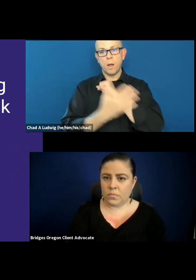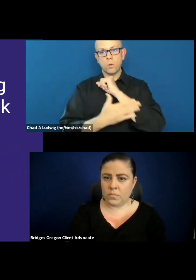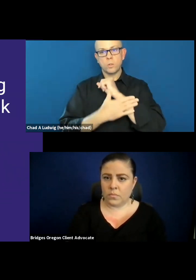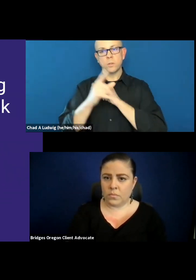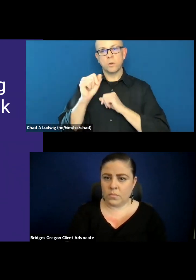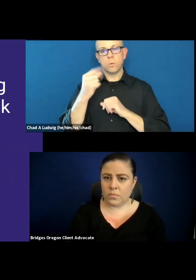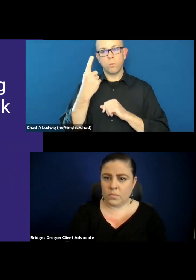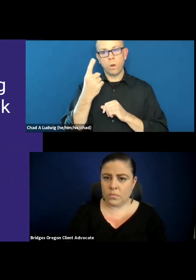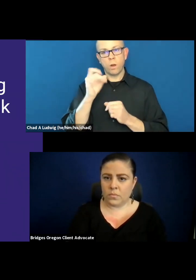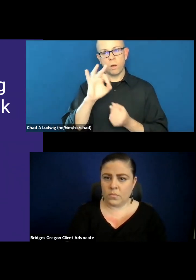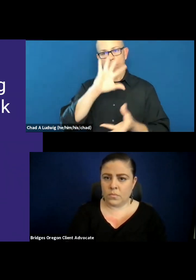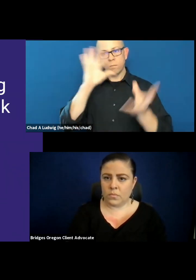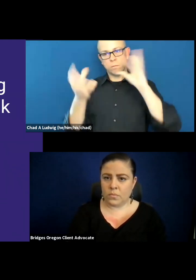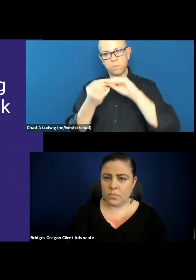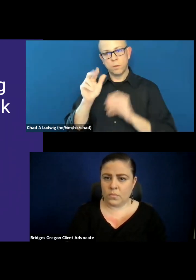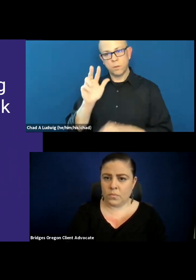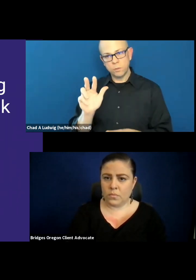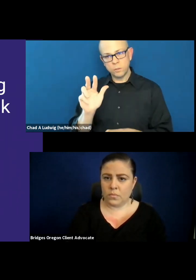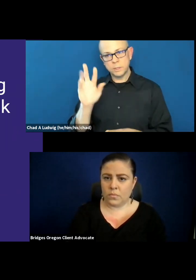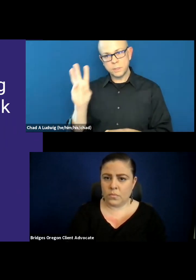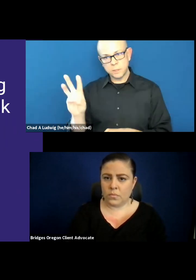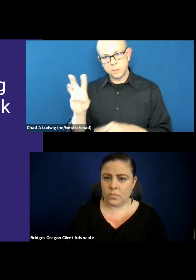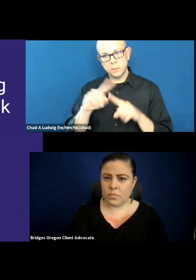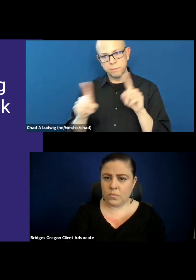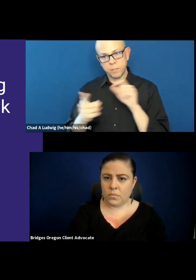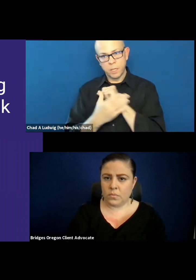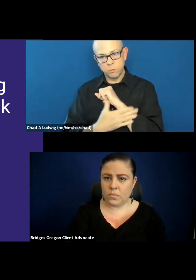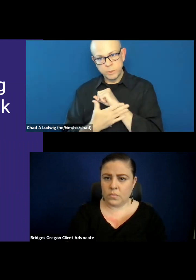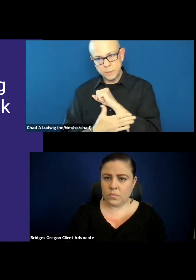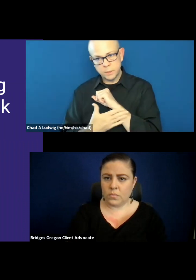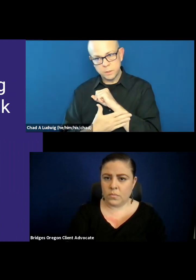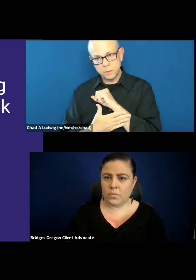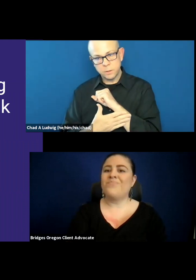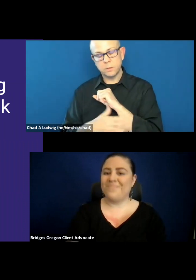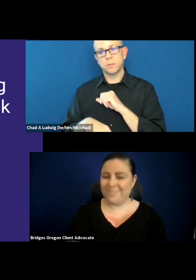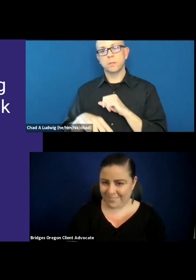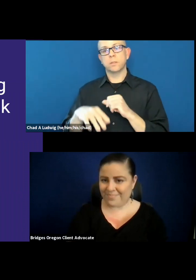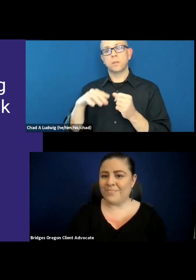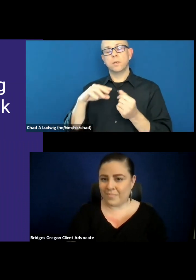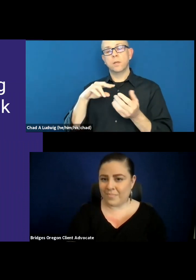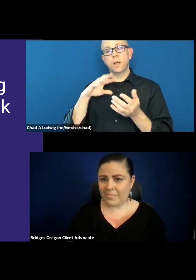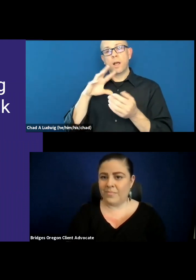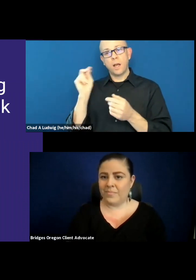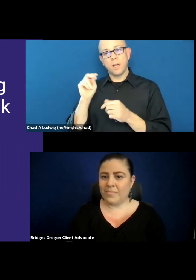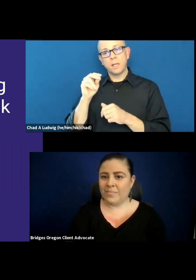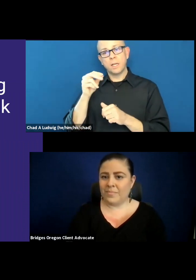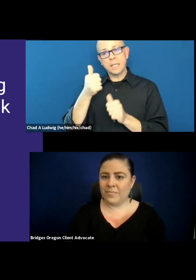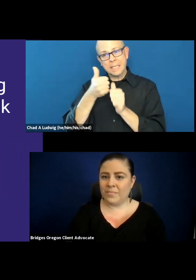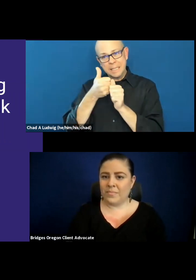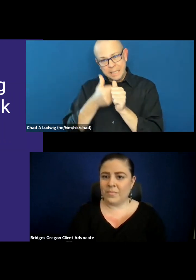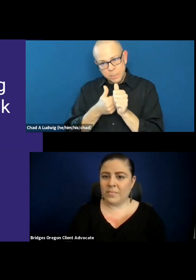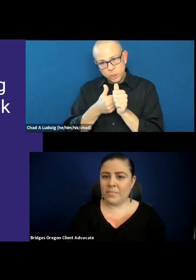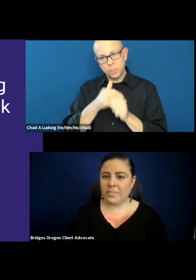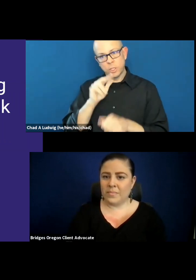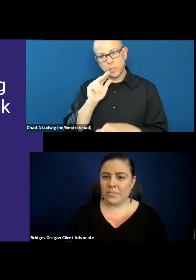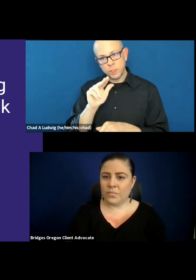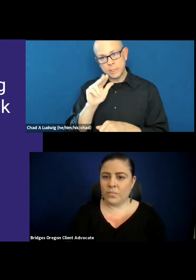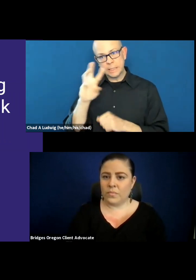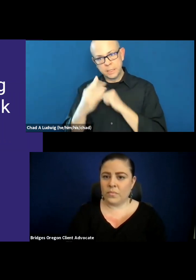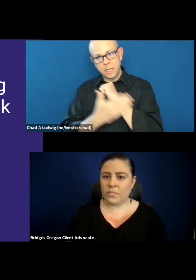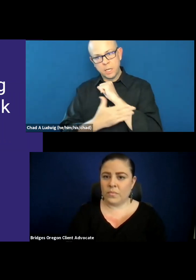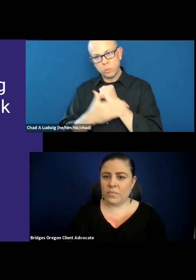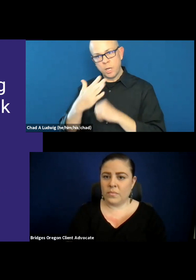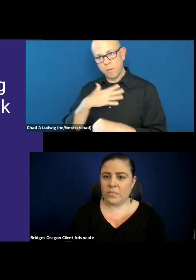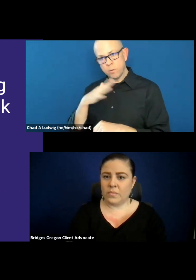Right. Marion and Polk counties comprise about 36 different, are two of